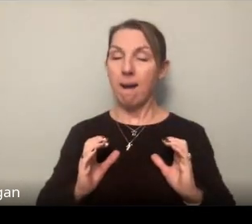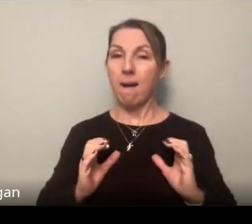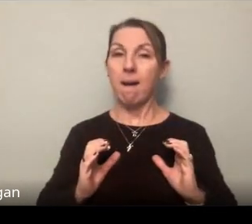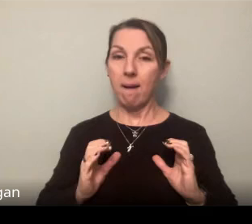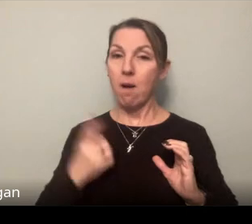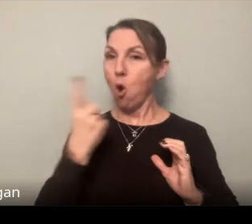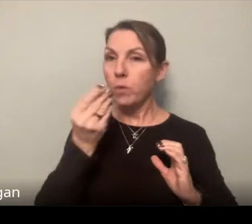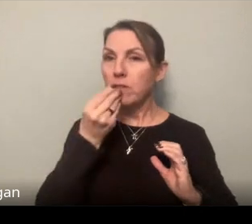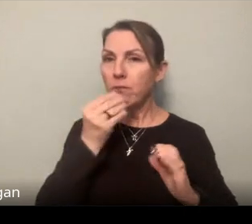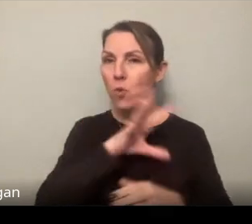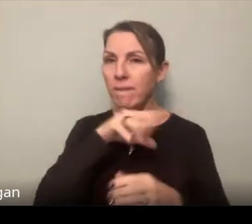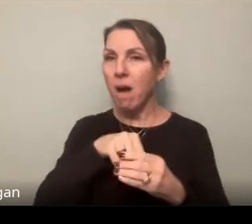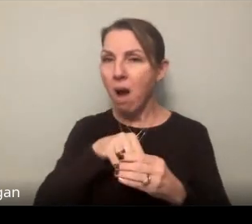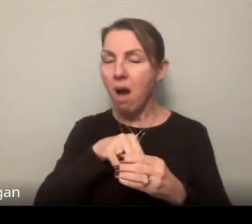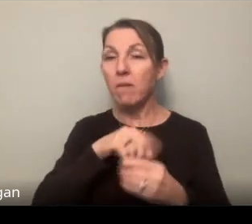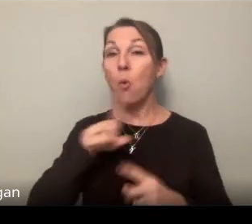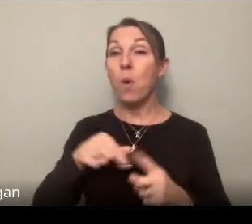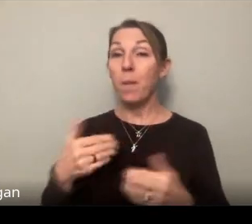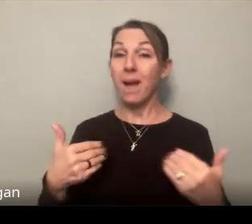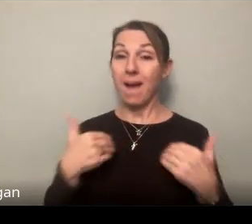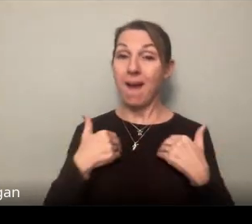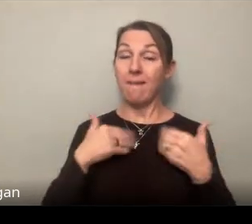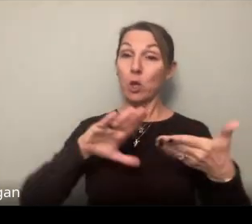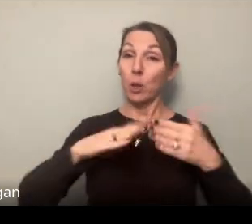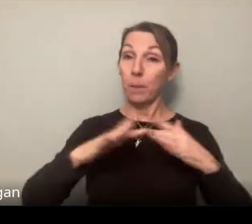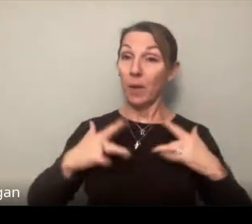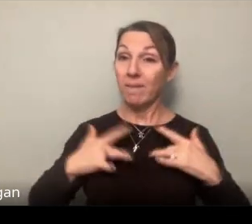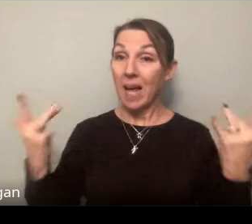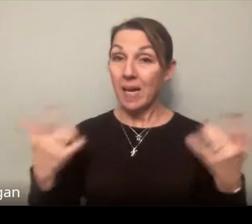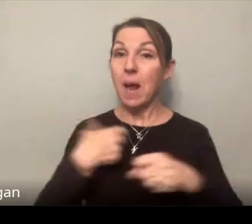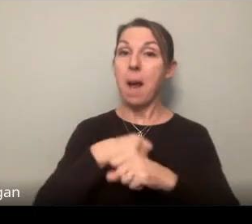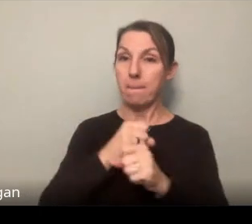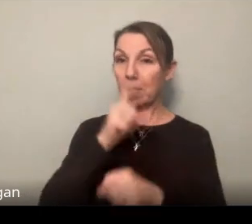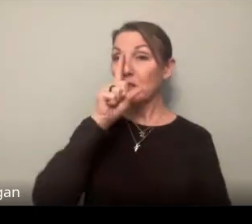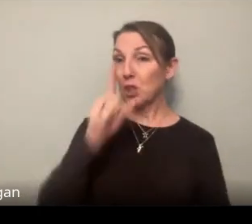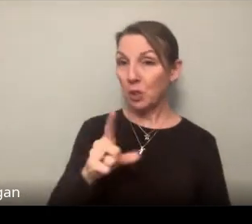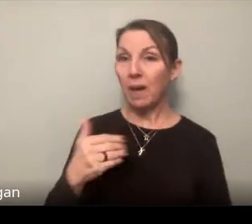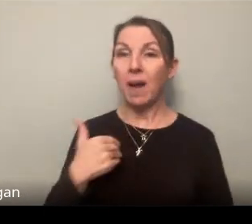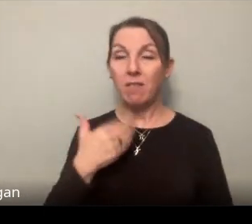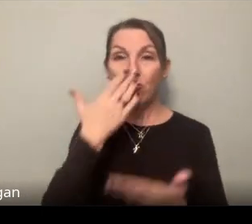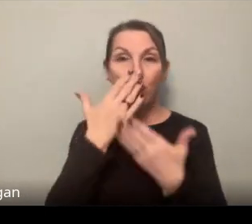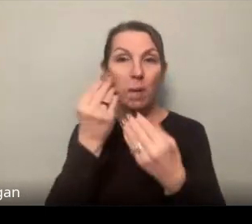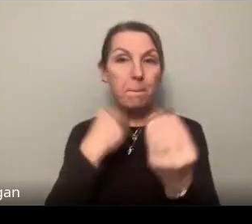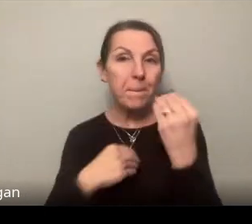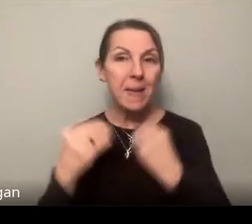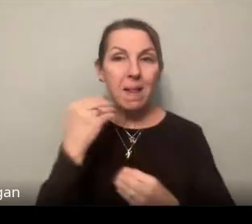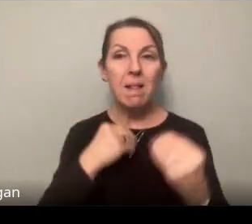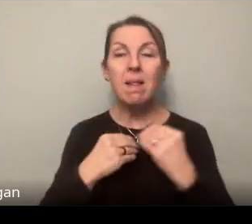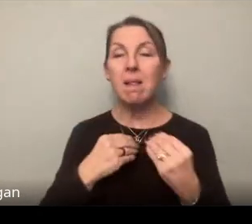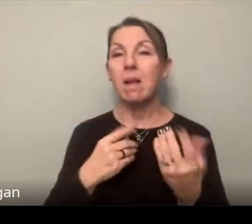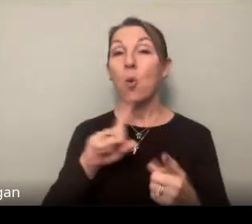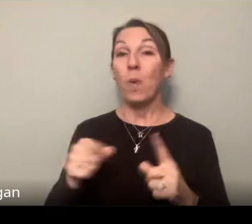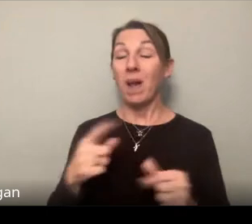always food involved most of the time. Like whenever we do community events, I make sure that there is a good meal that's either when